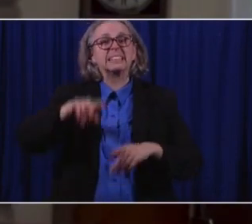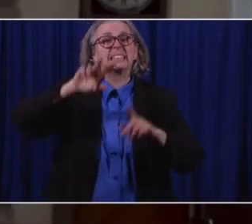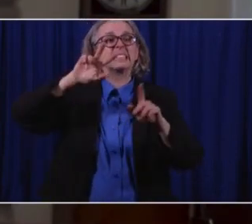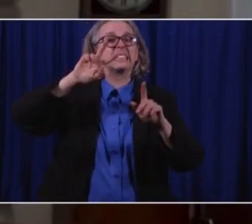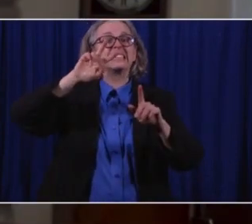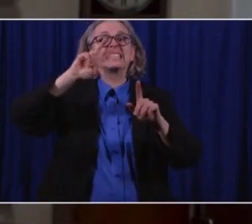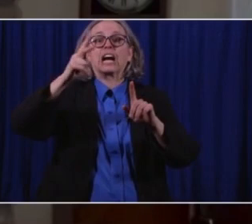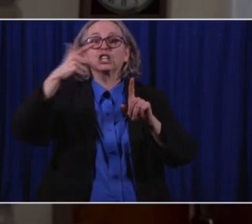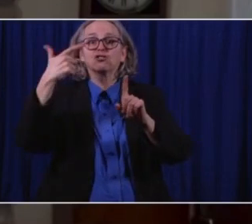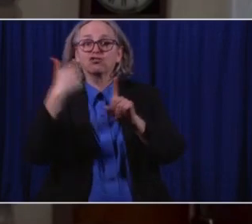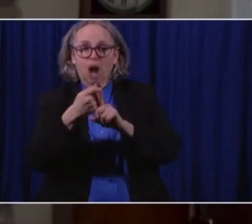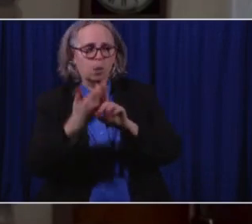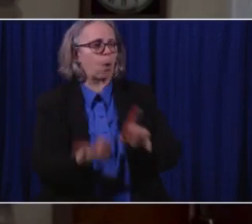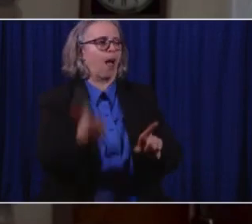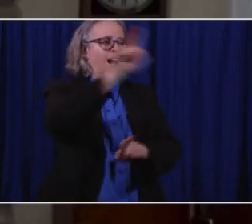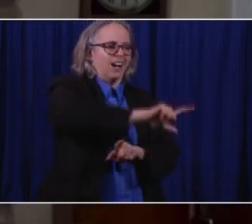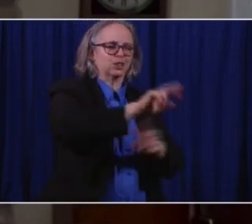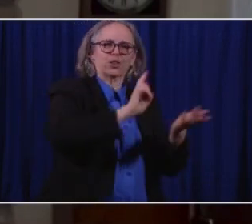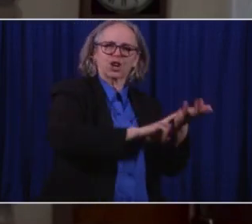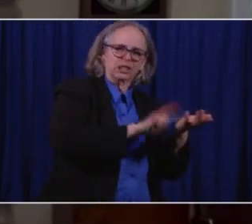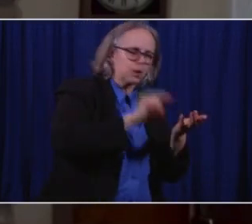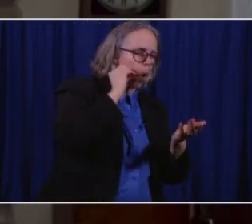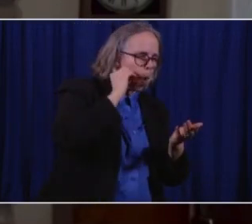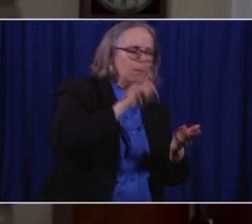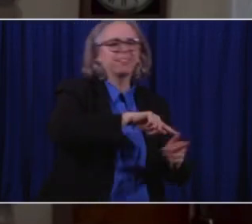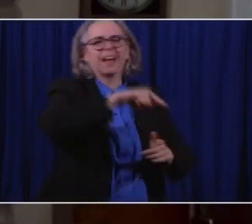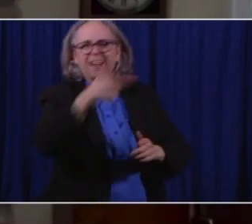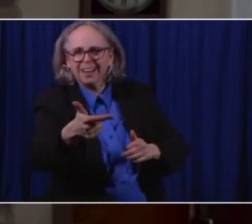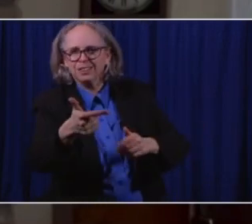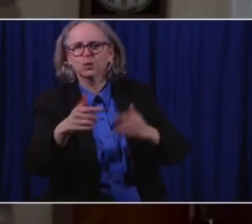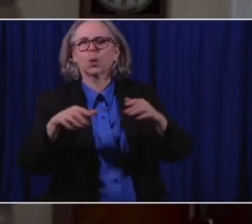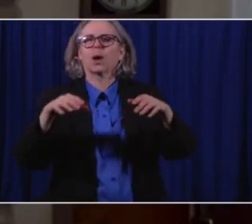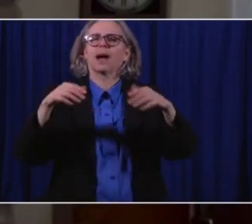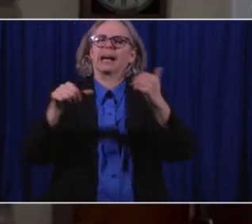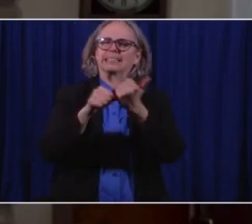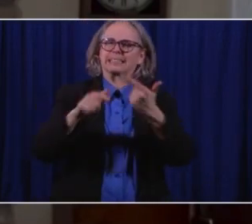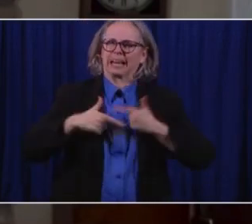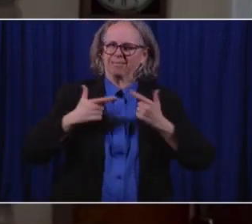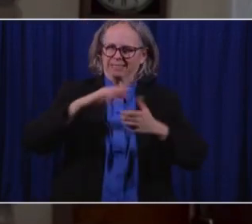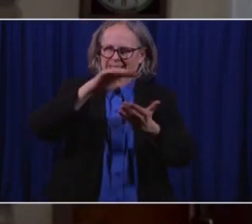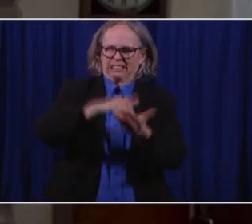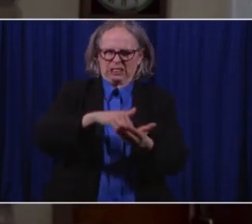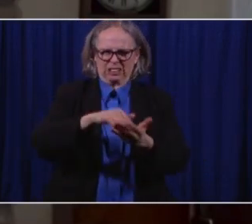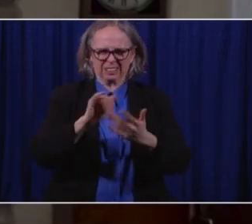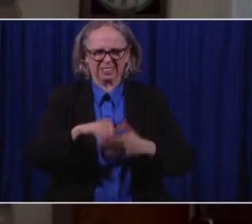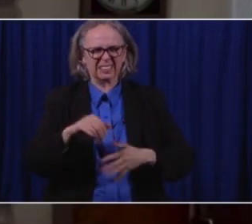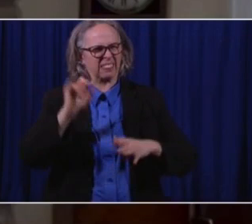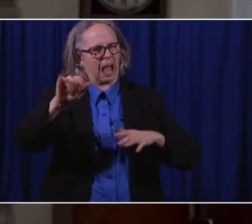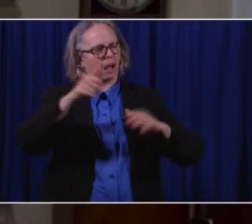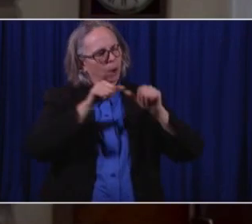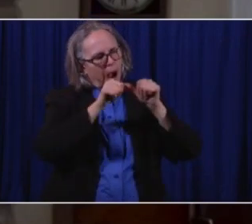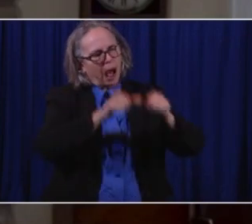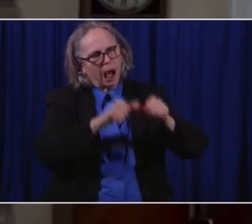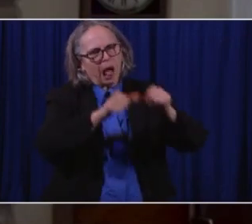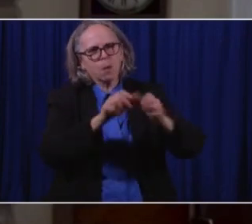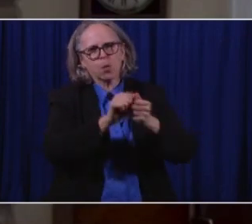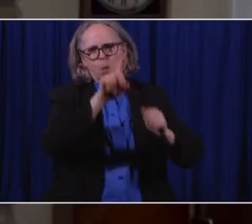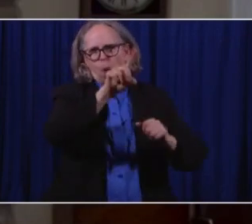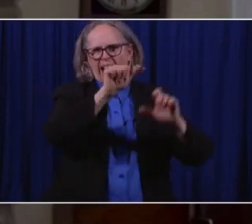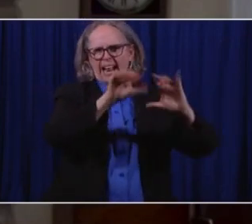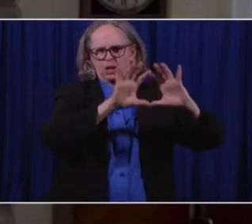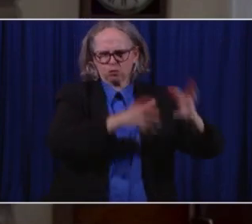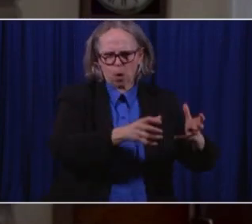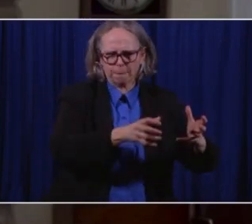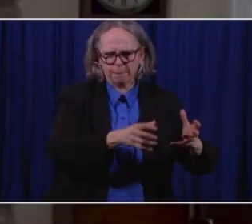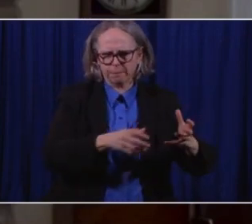the road a few more weeks. So 1A will continue to some extent down here. At the same time, we start